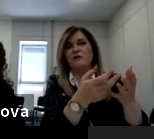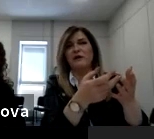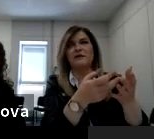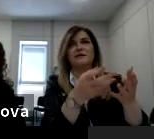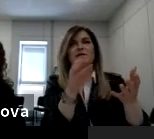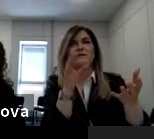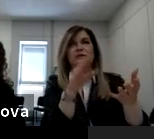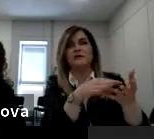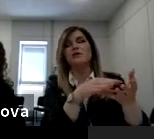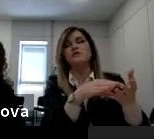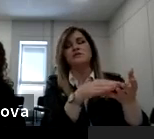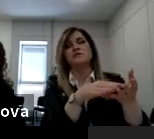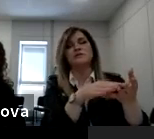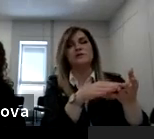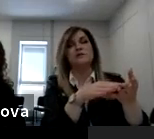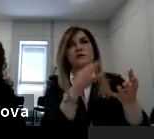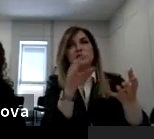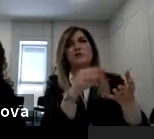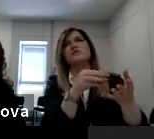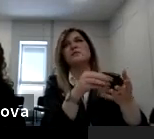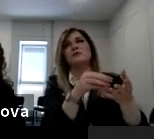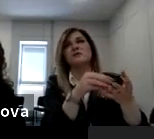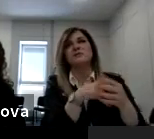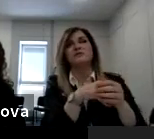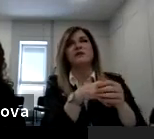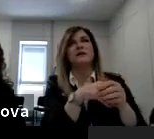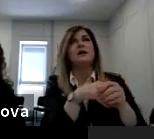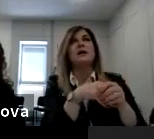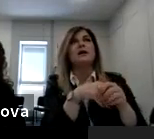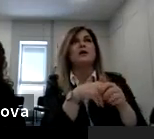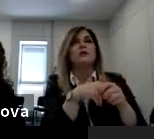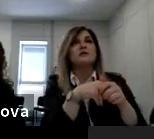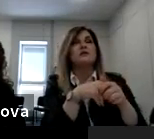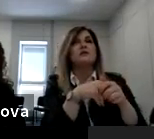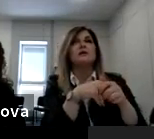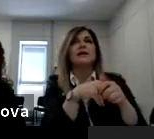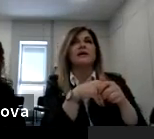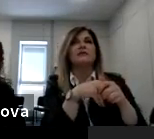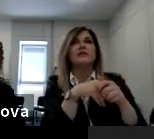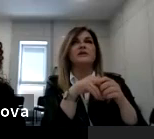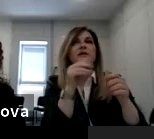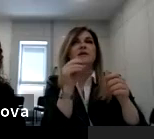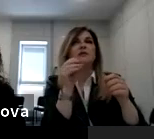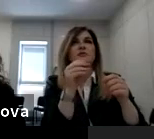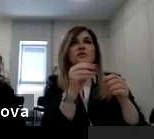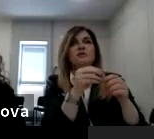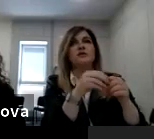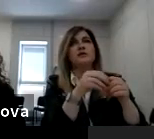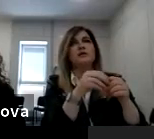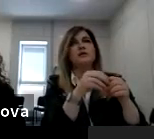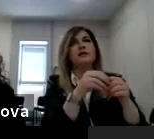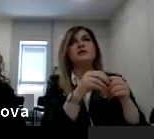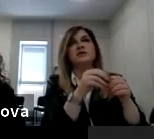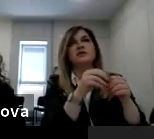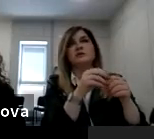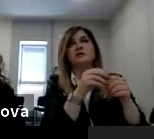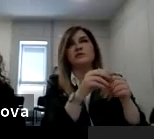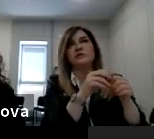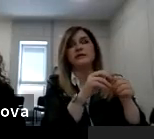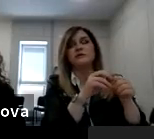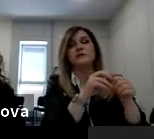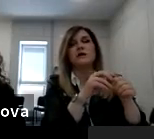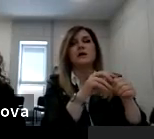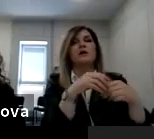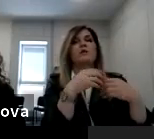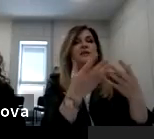mounting profile, the closed mounting profile. Also, we have here an option, additional